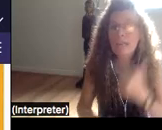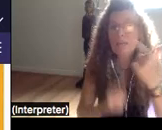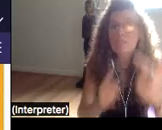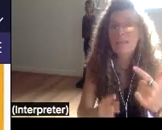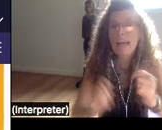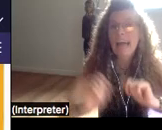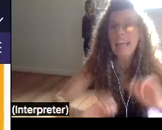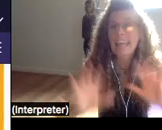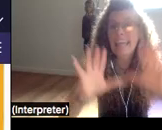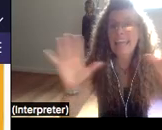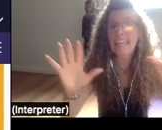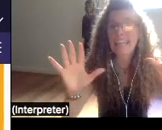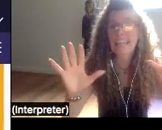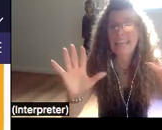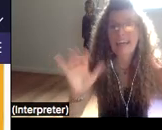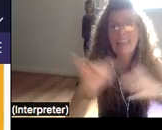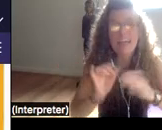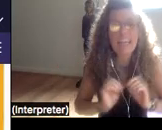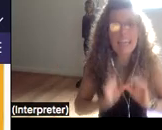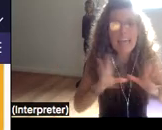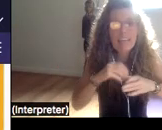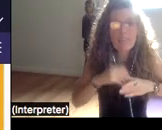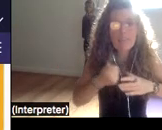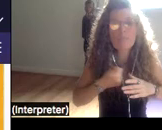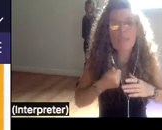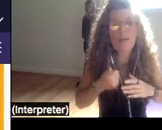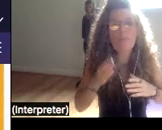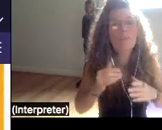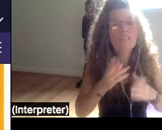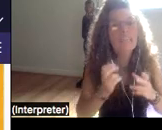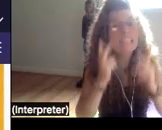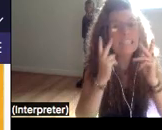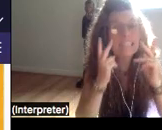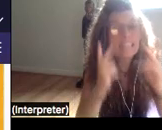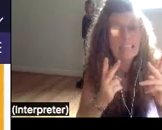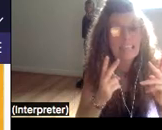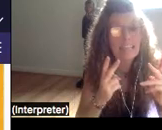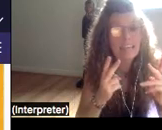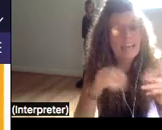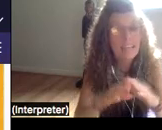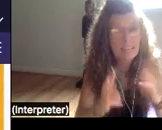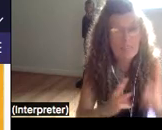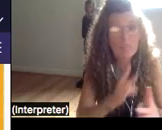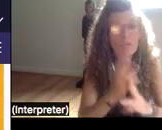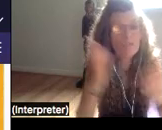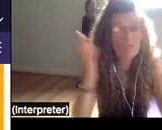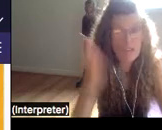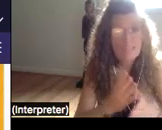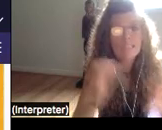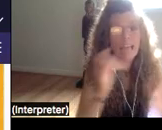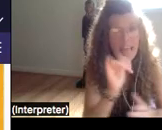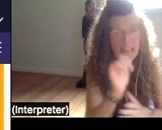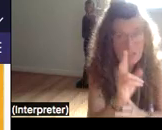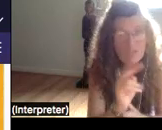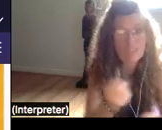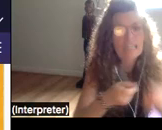first aims at lighting that light within himself by which he can see in his world of